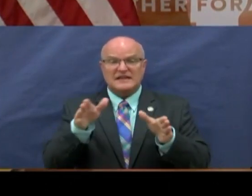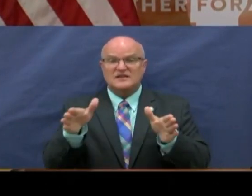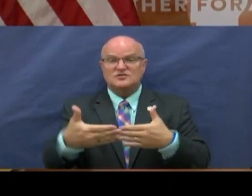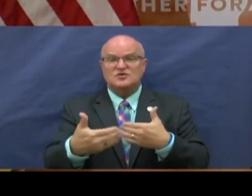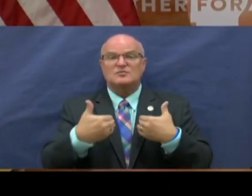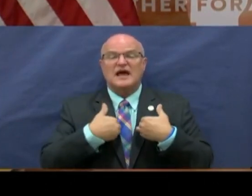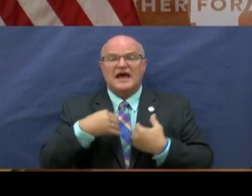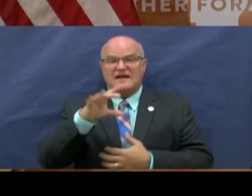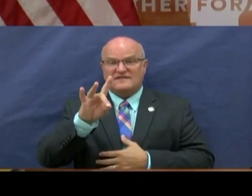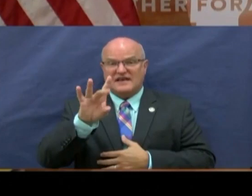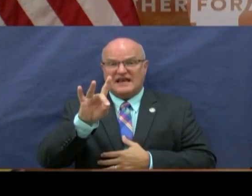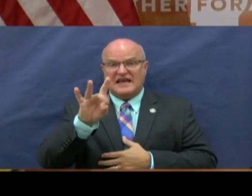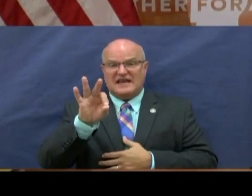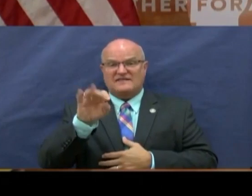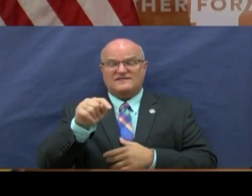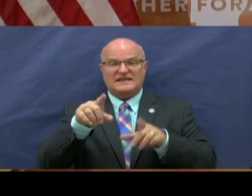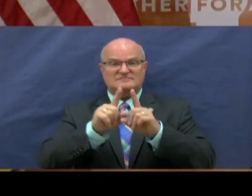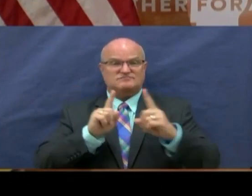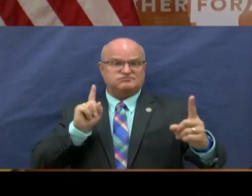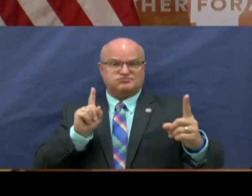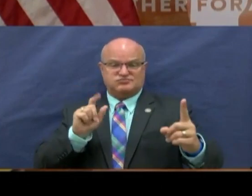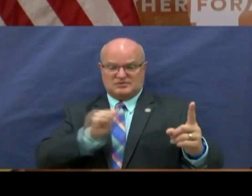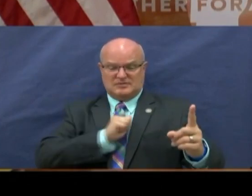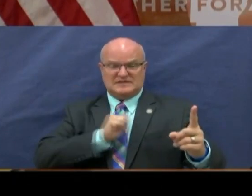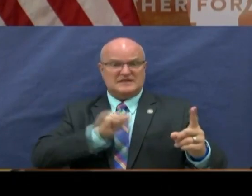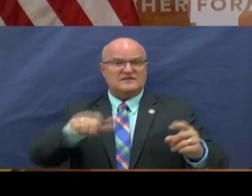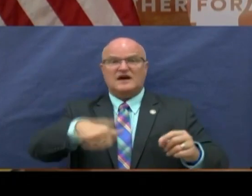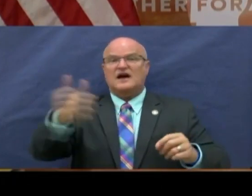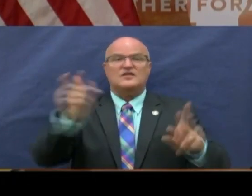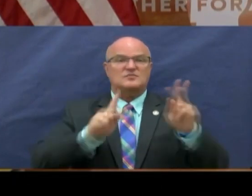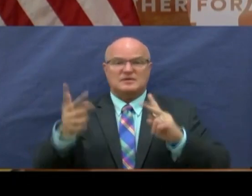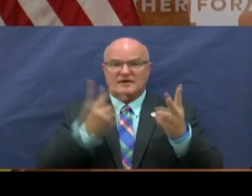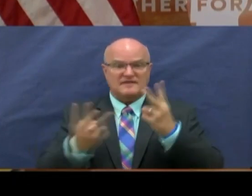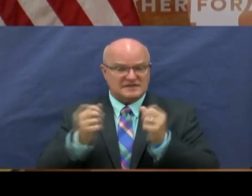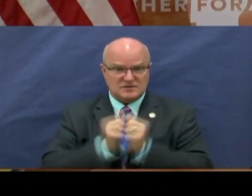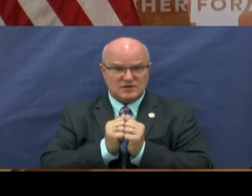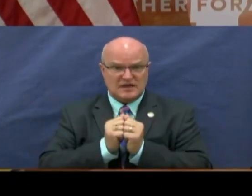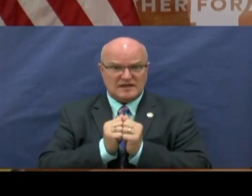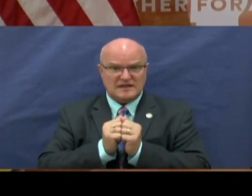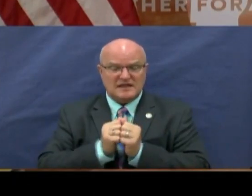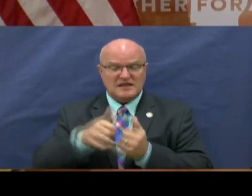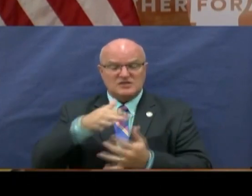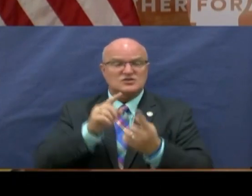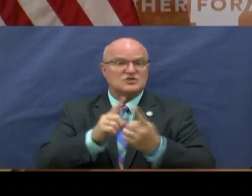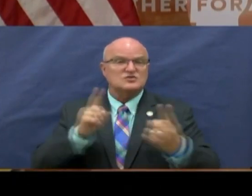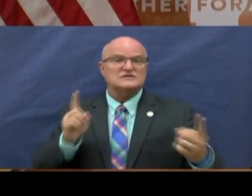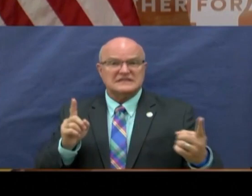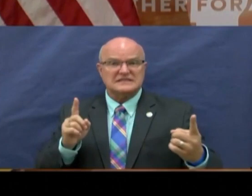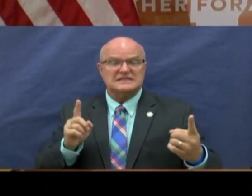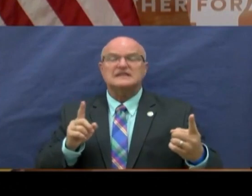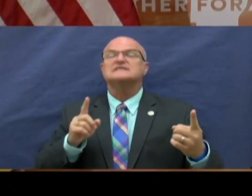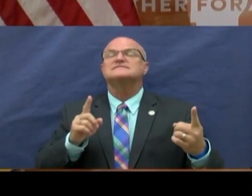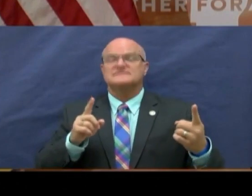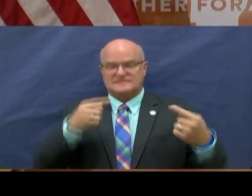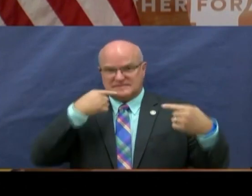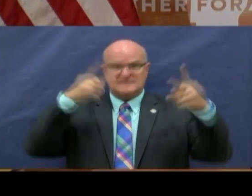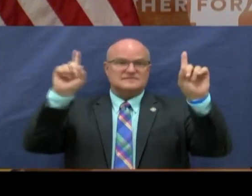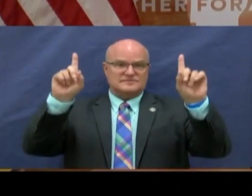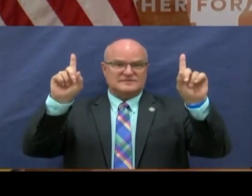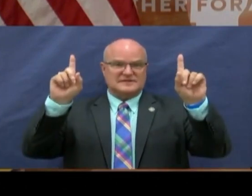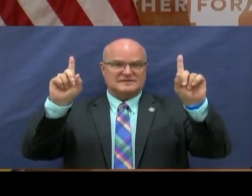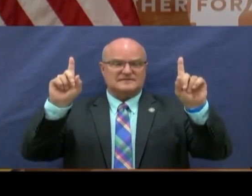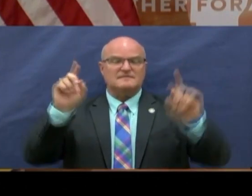8 feet of distance between myself and anybody I visit with. That social distancing does make a